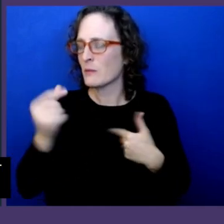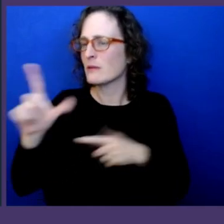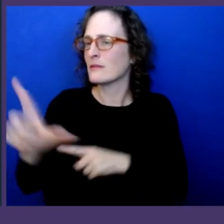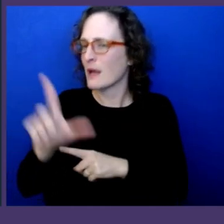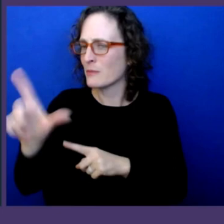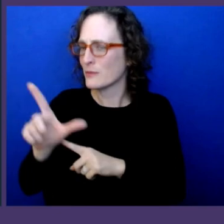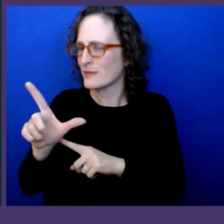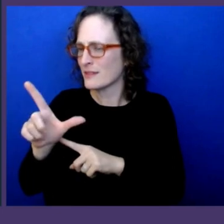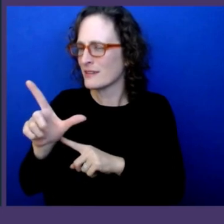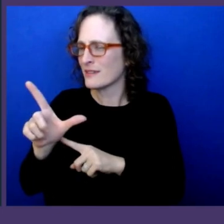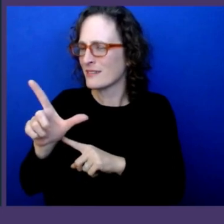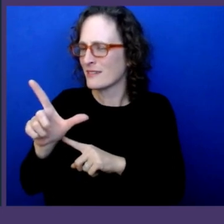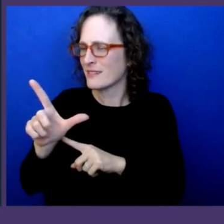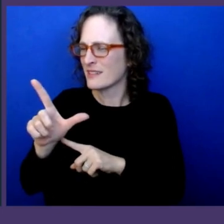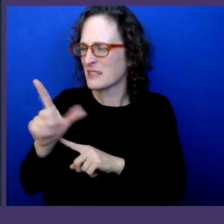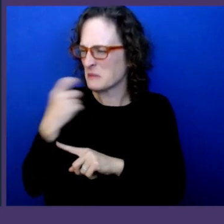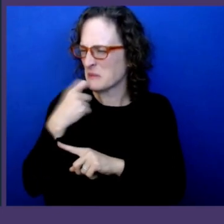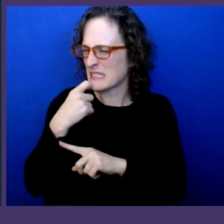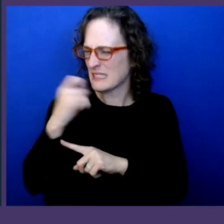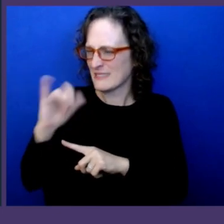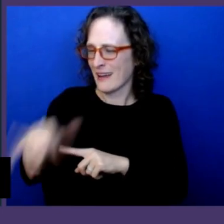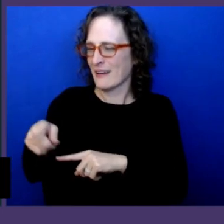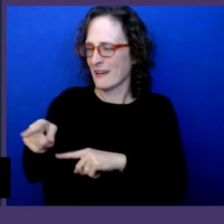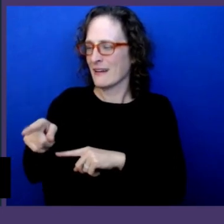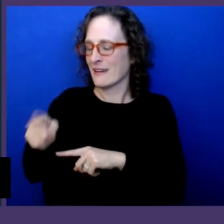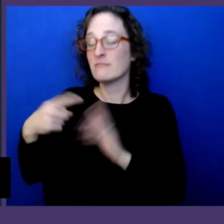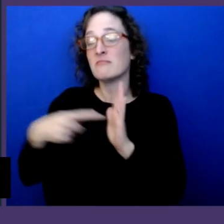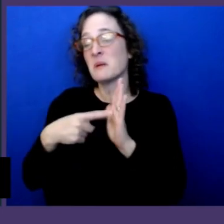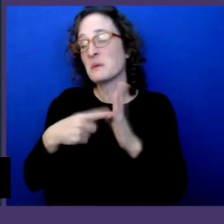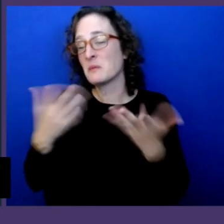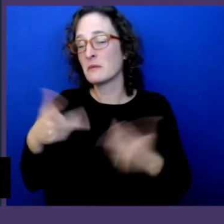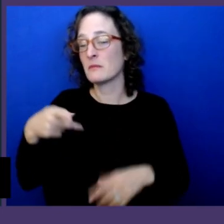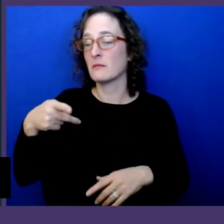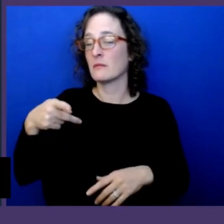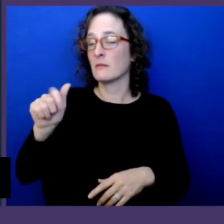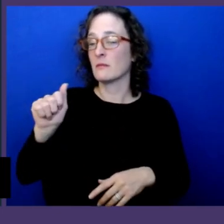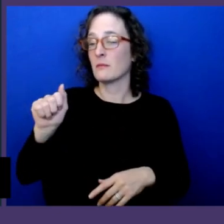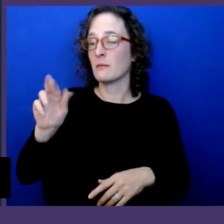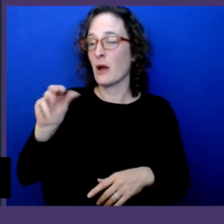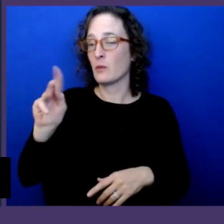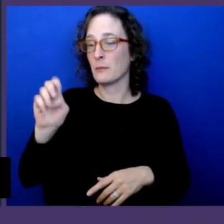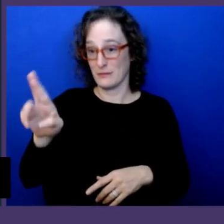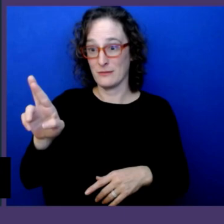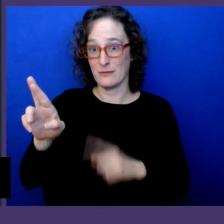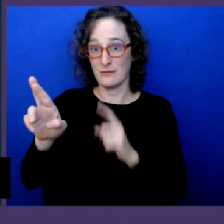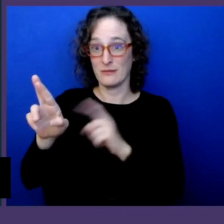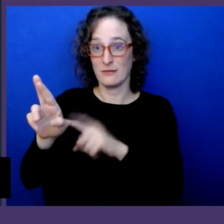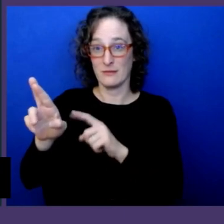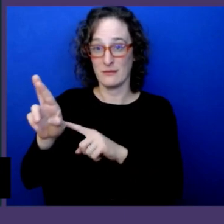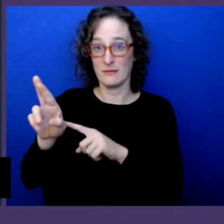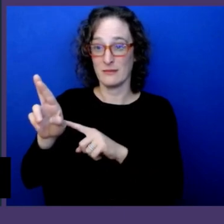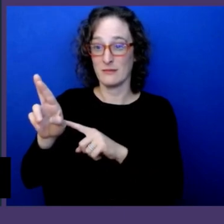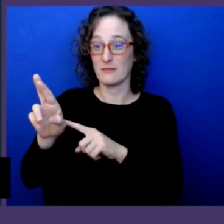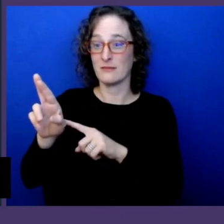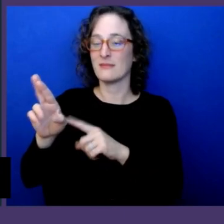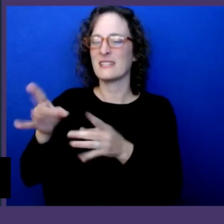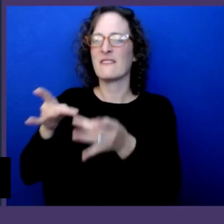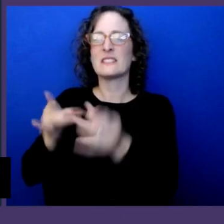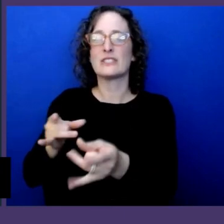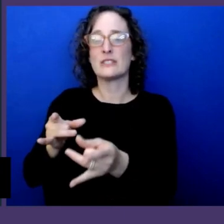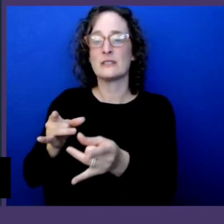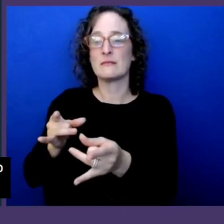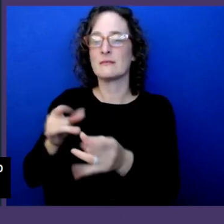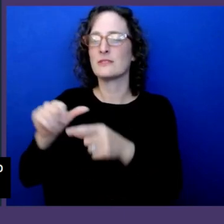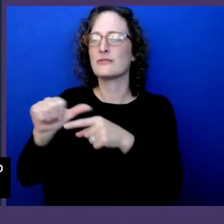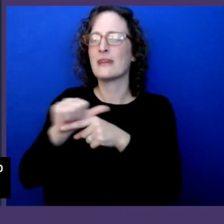example, parameter-efficient fine-tuning techniques like LoRa make sure that you're only training small, sparse pieces of your model. So most